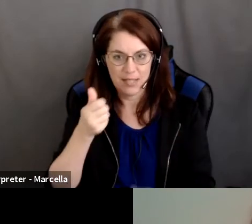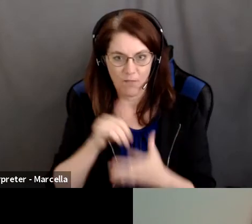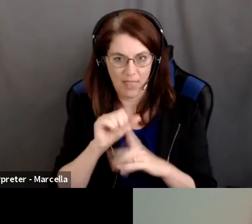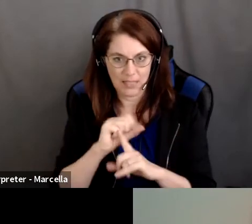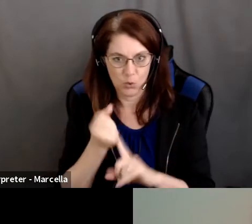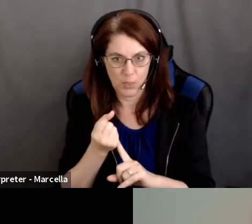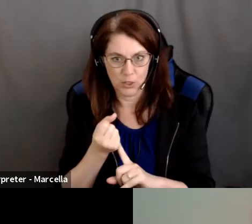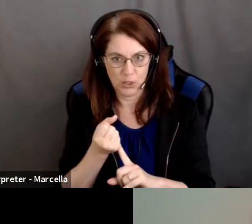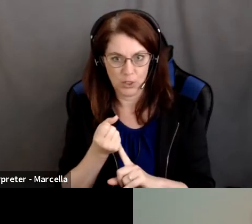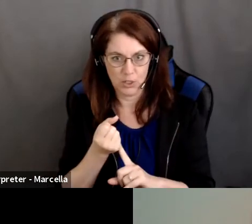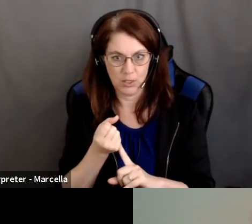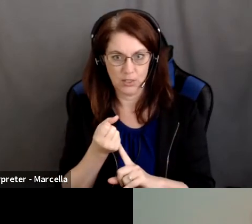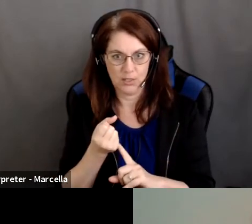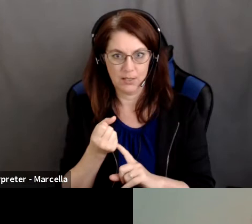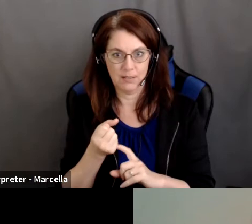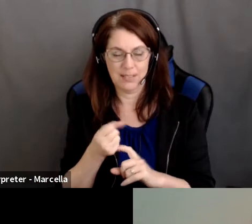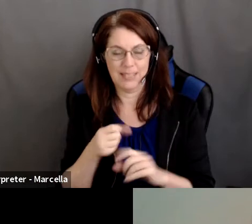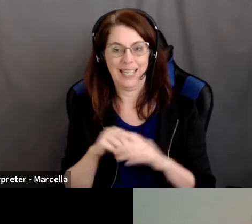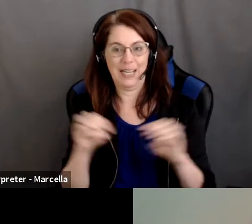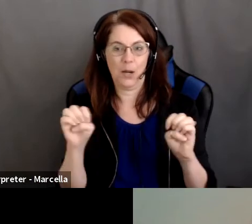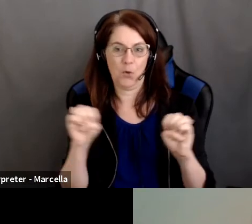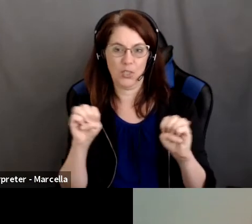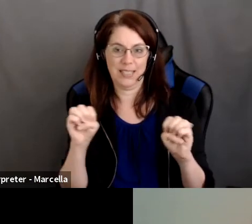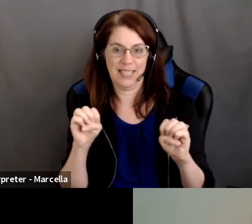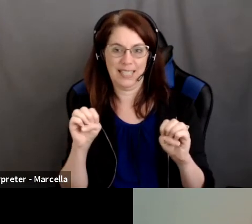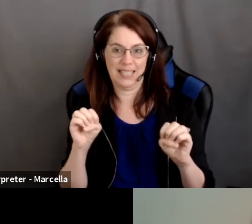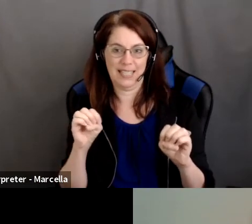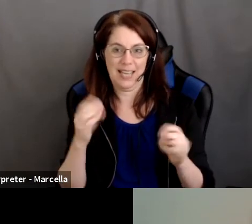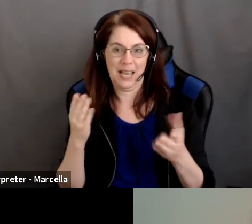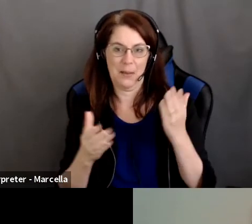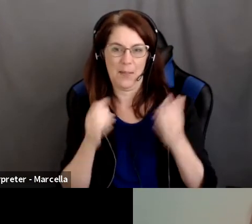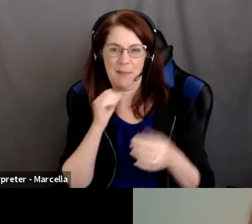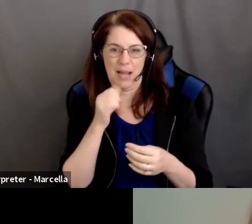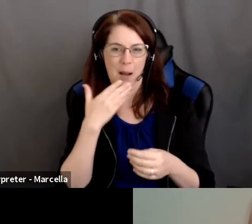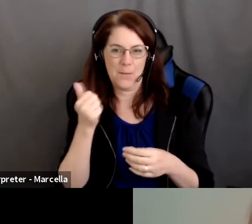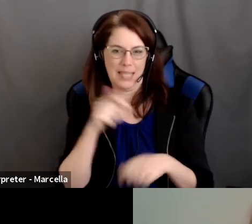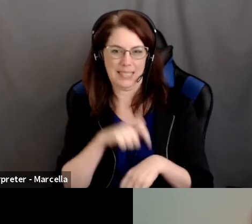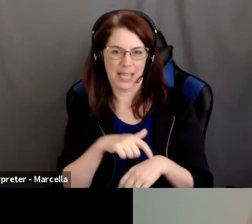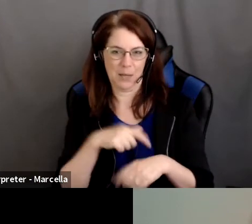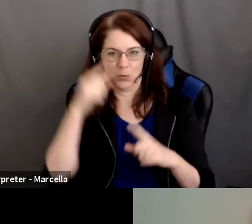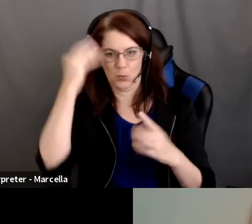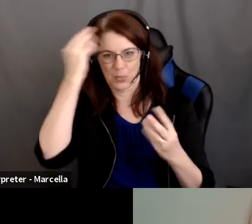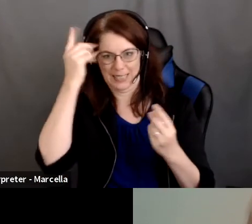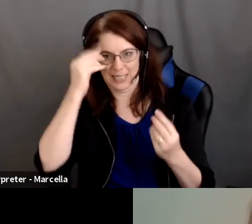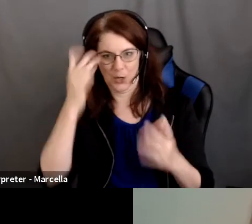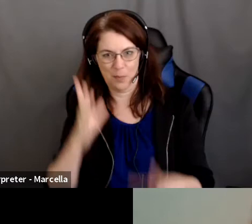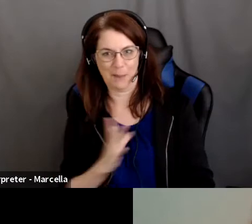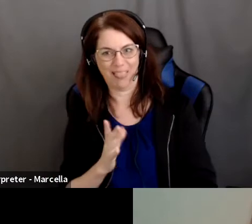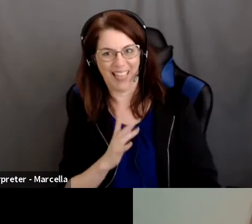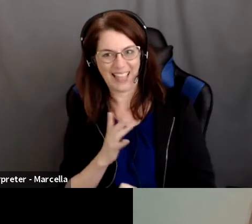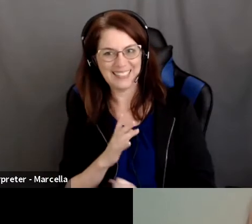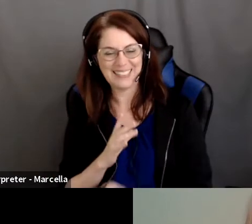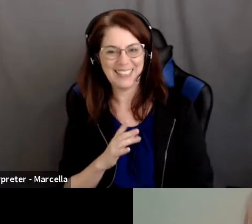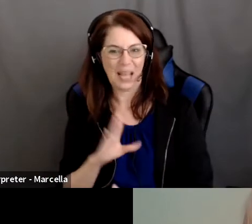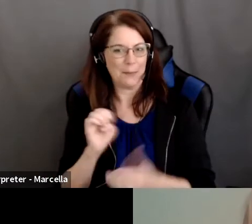situation, you know, in an emergency, might not be the best time to consider being polite and